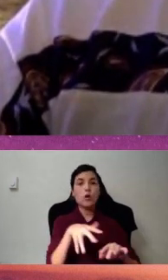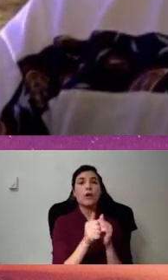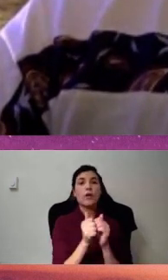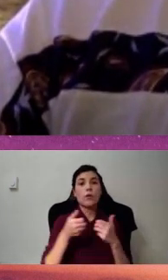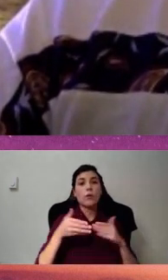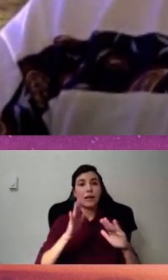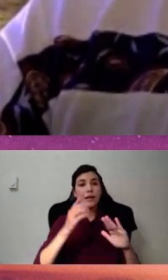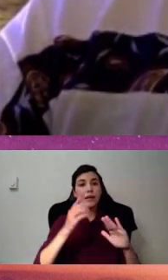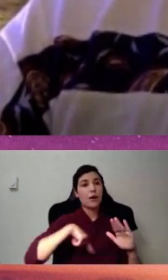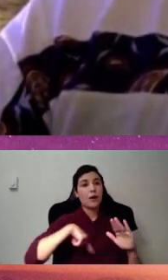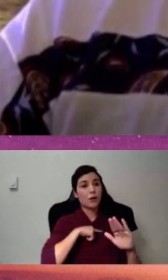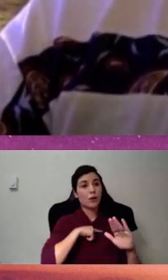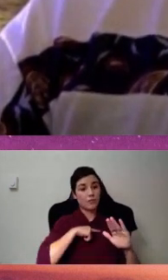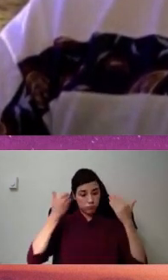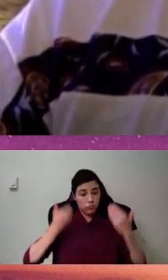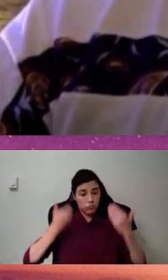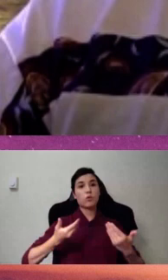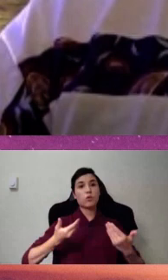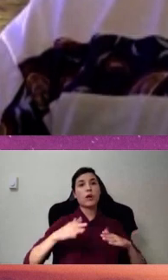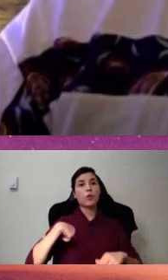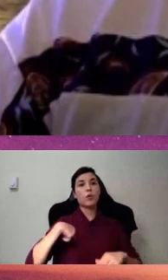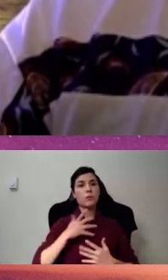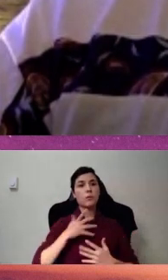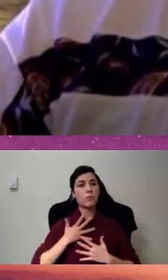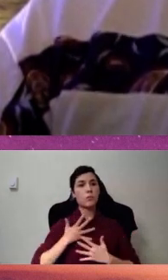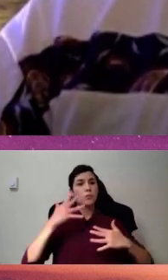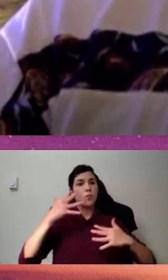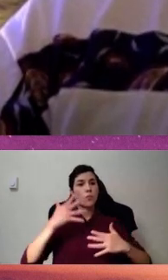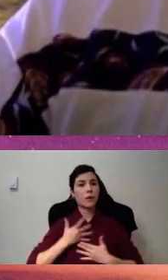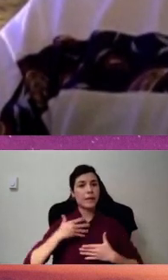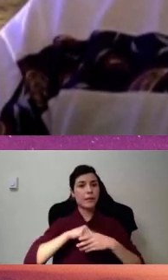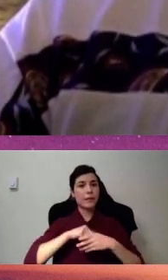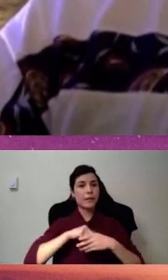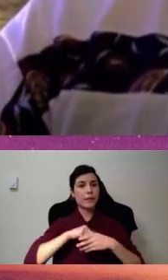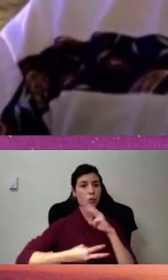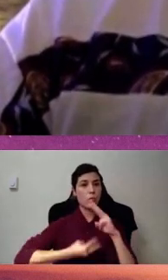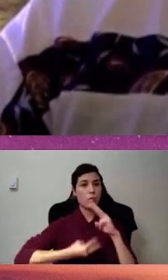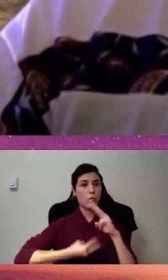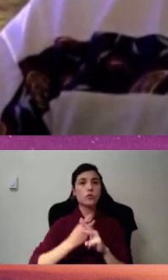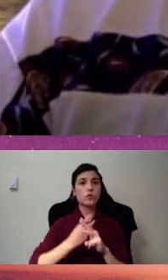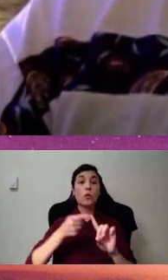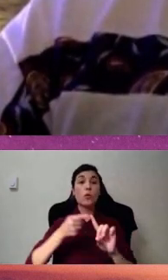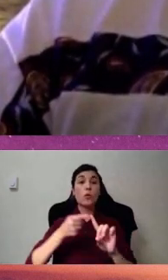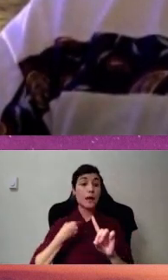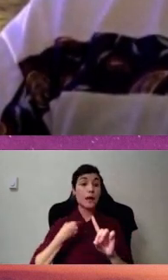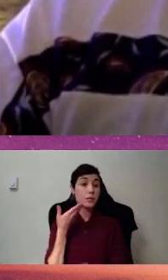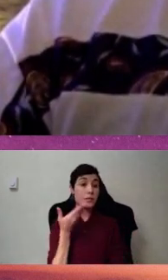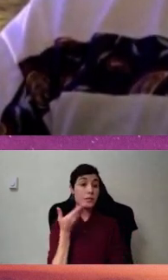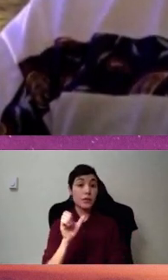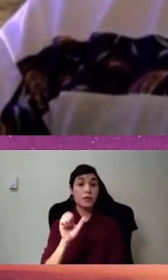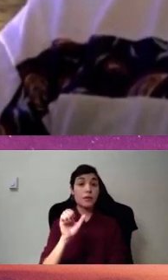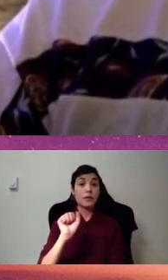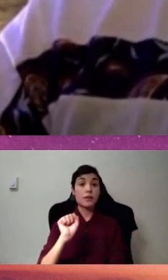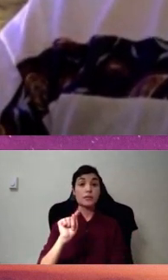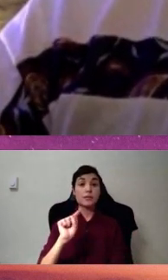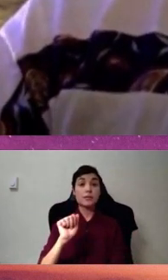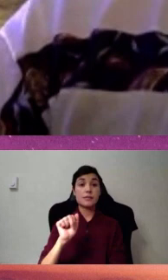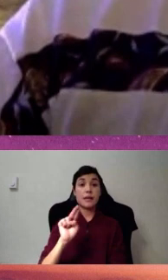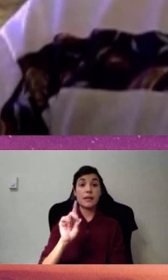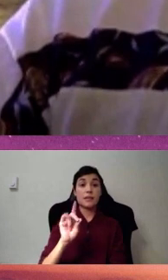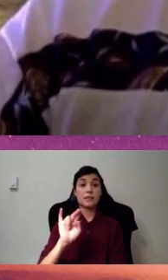You know, when I was at Standing Rock, I just remember situations of, you know,